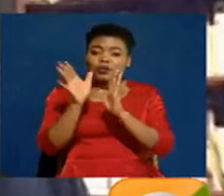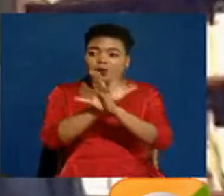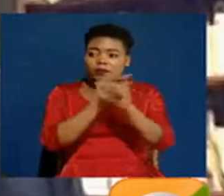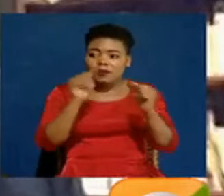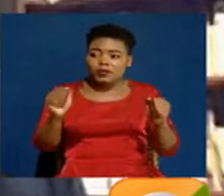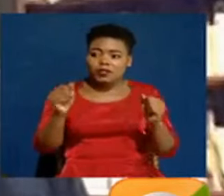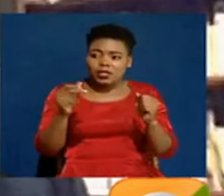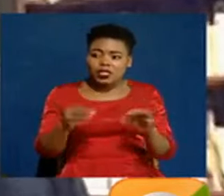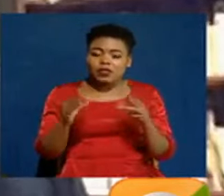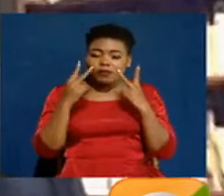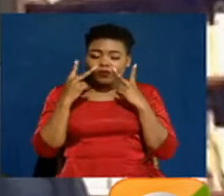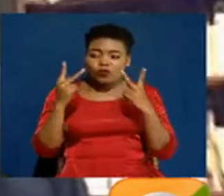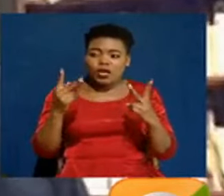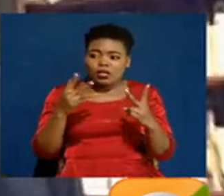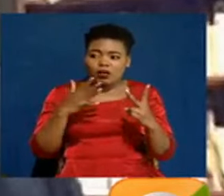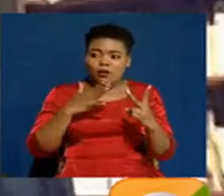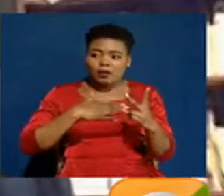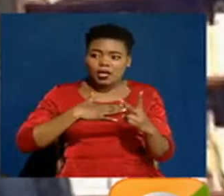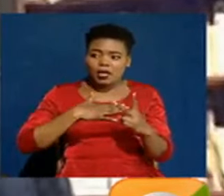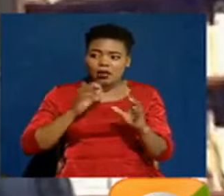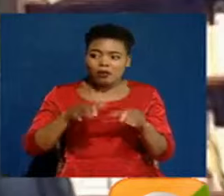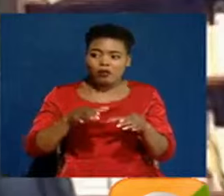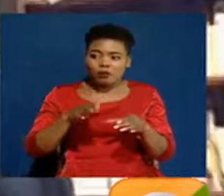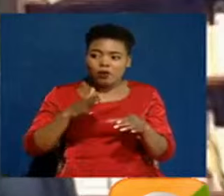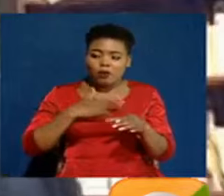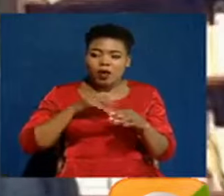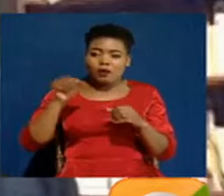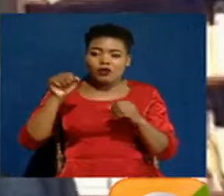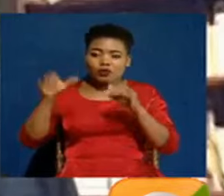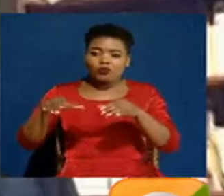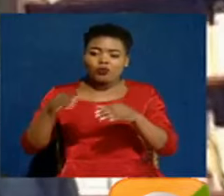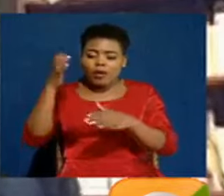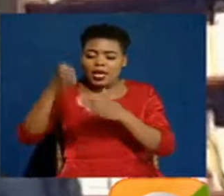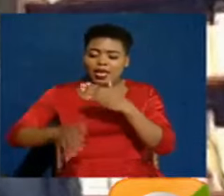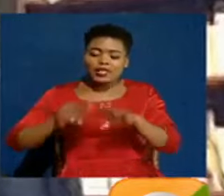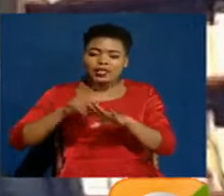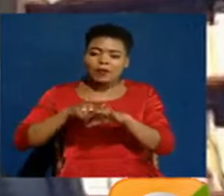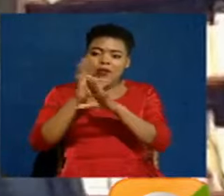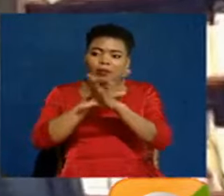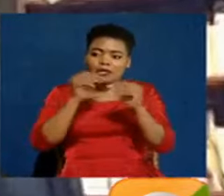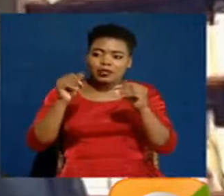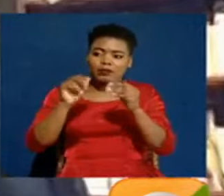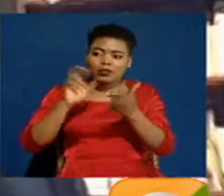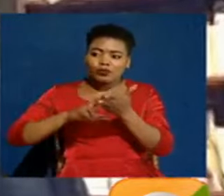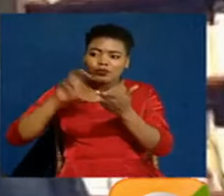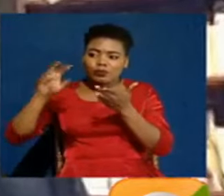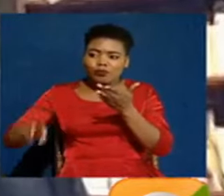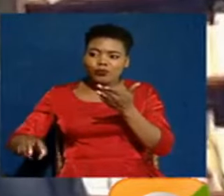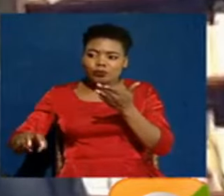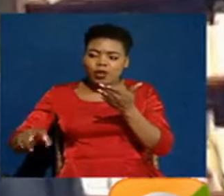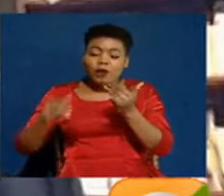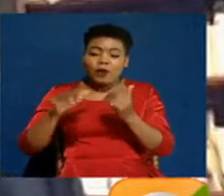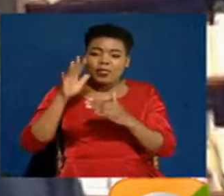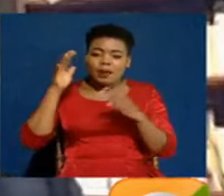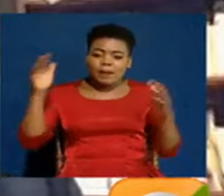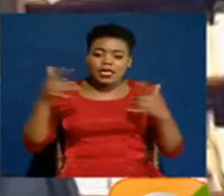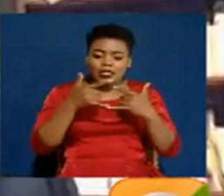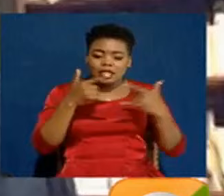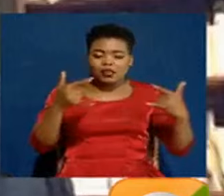our parties, the party ends as soon as the president leaves. And the biggest difference is that we